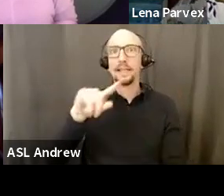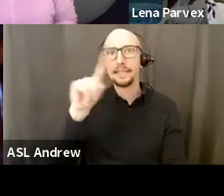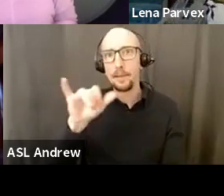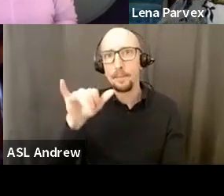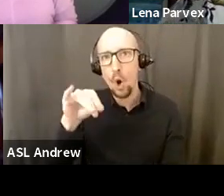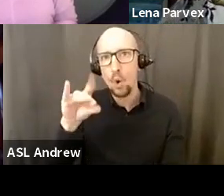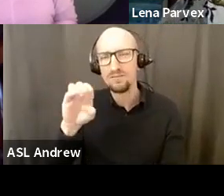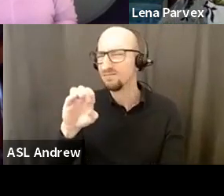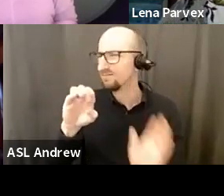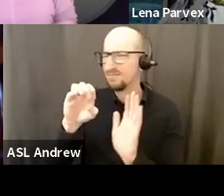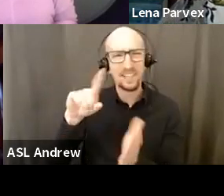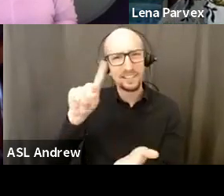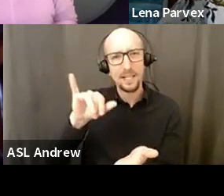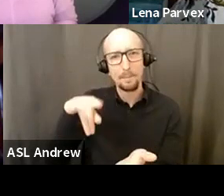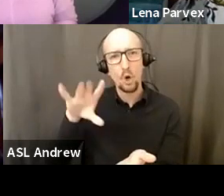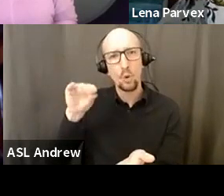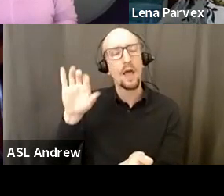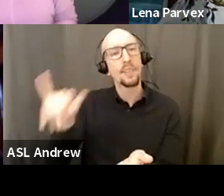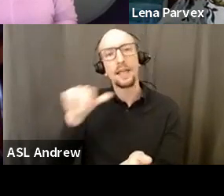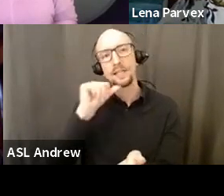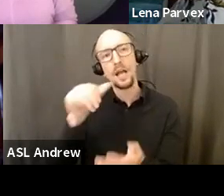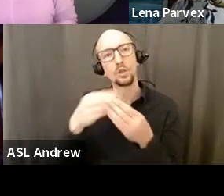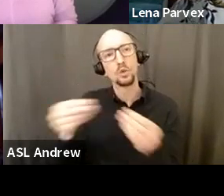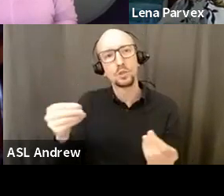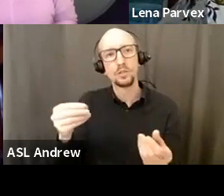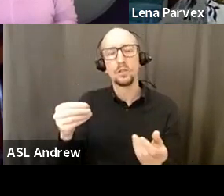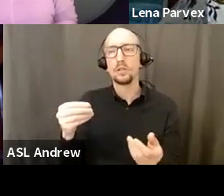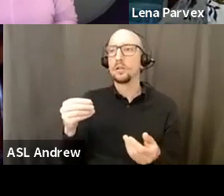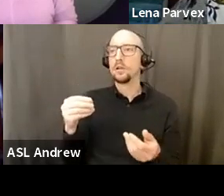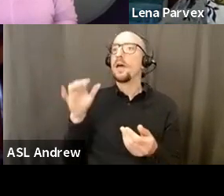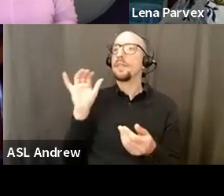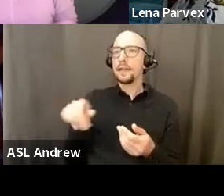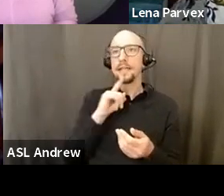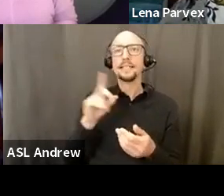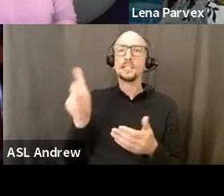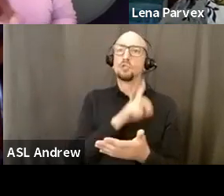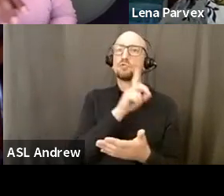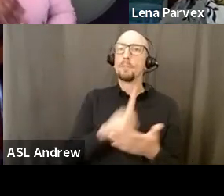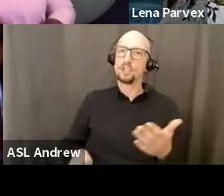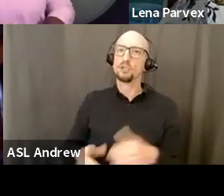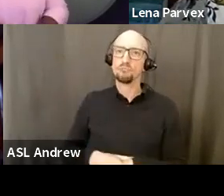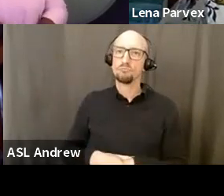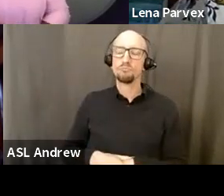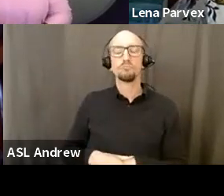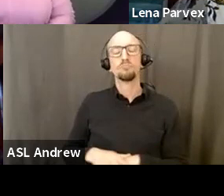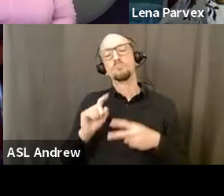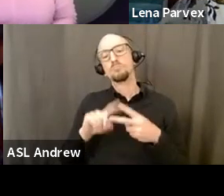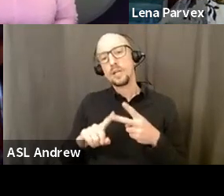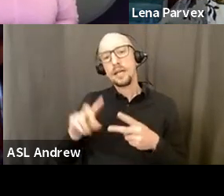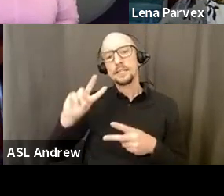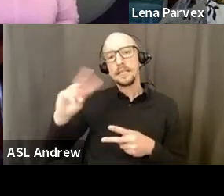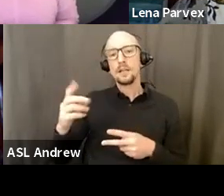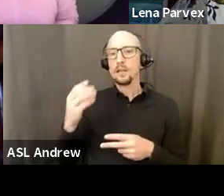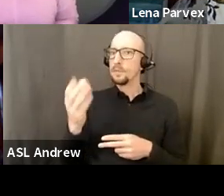right? Zip code is not a solution. It is a discrimination. Second, I had a